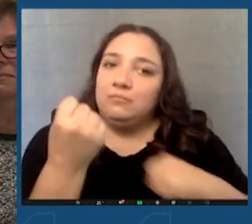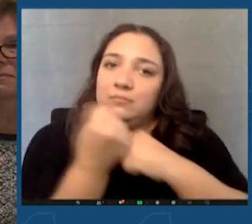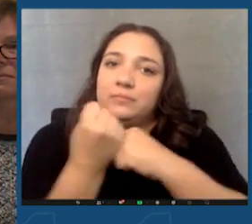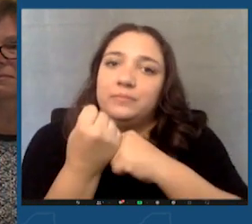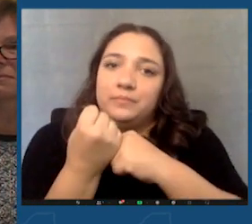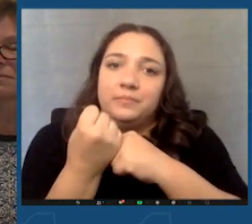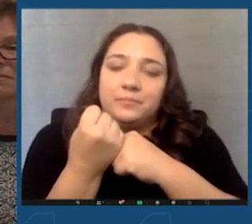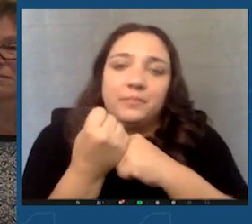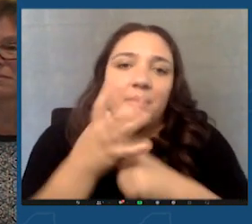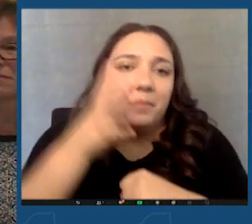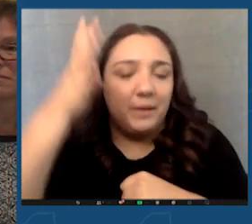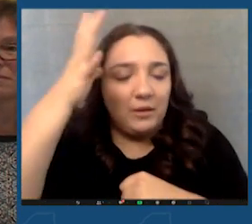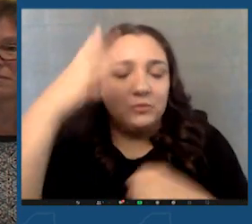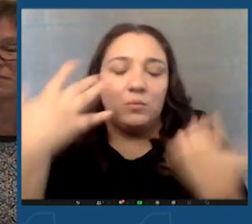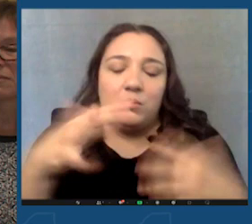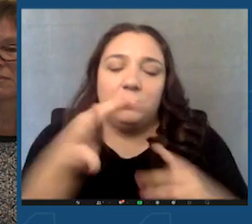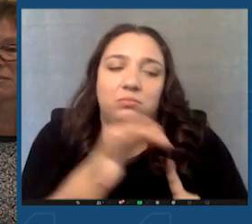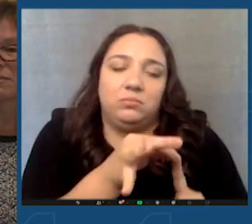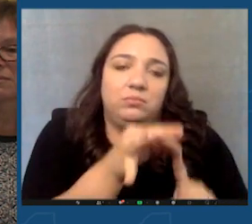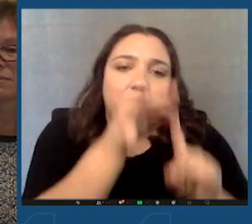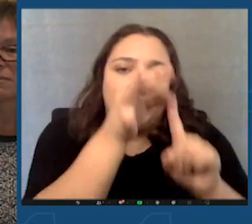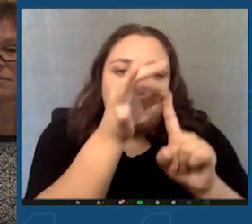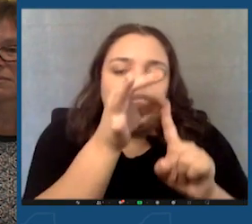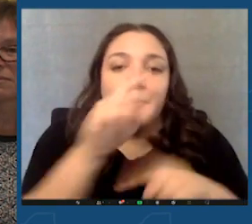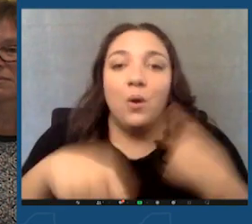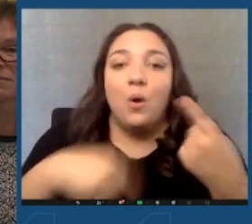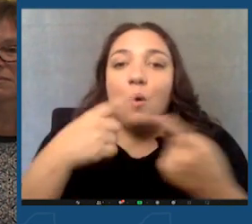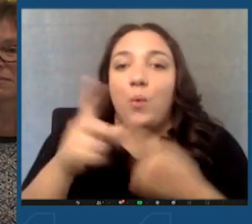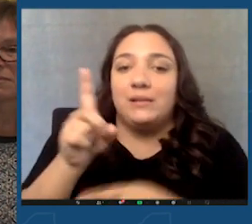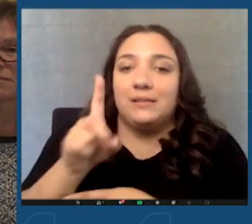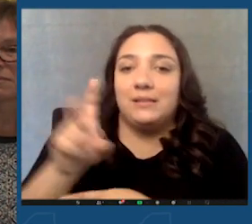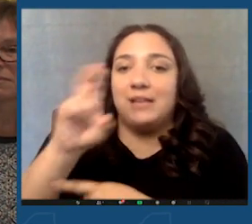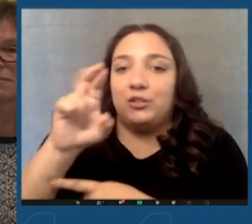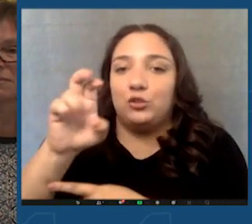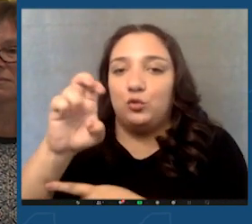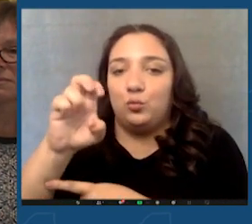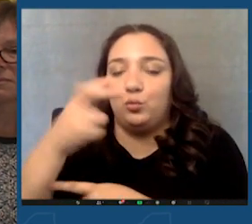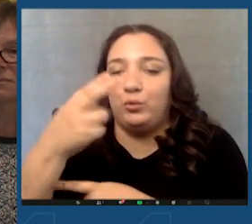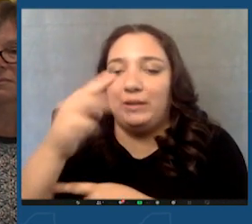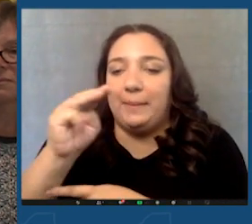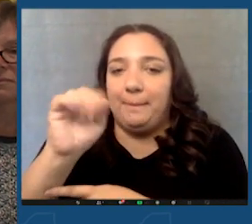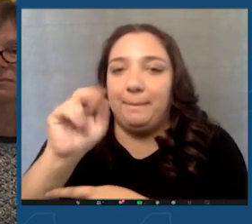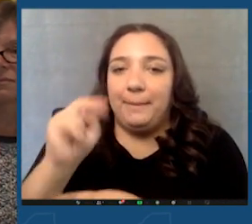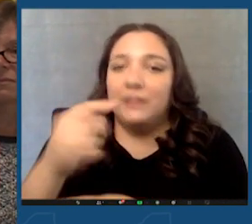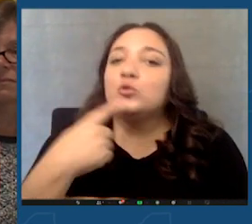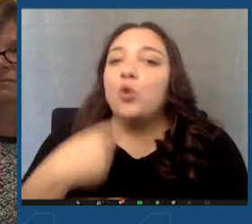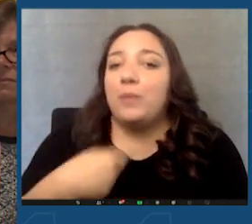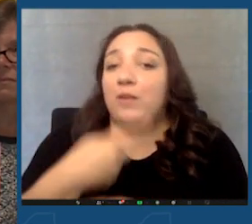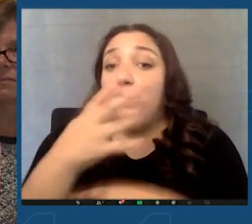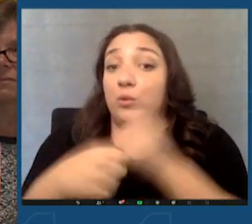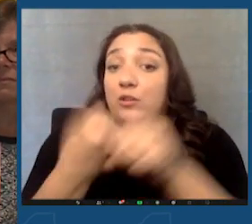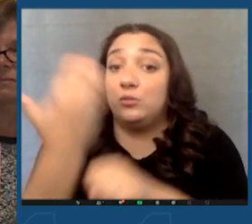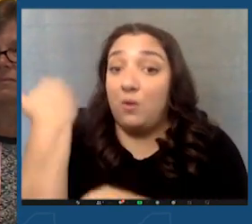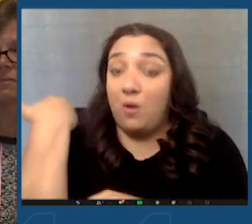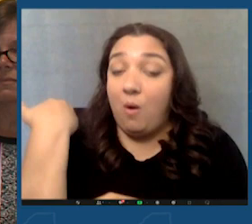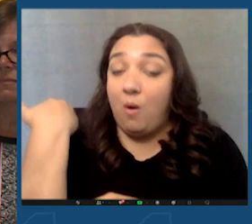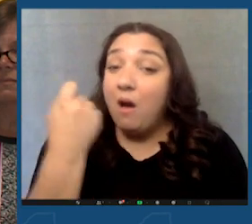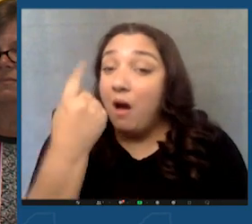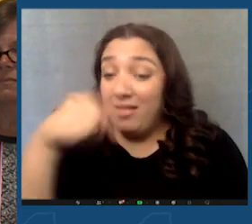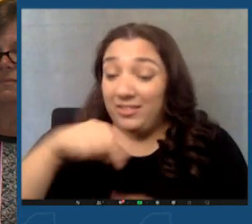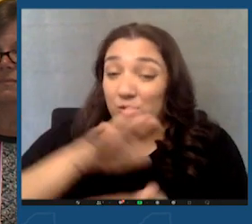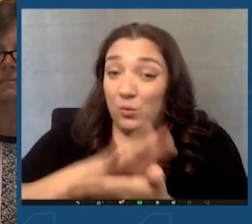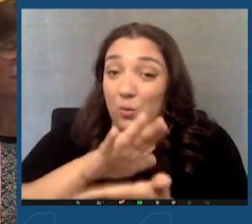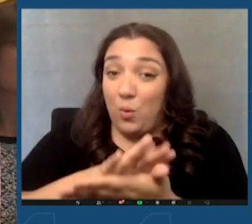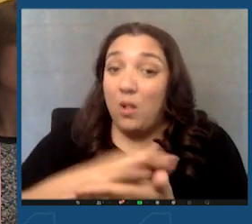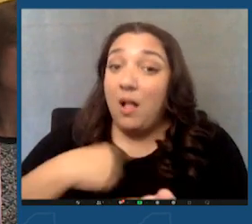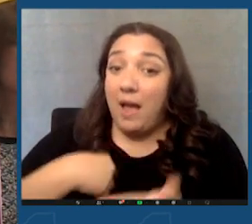When Dr. Riemann told me a few years ago that half the kids in this school, which I represented, come